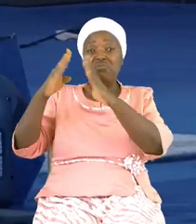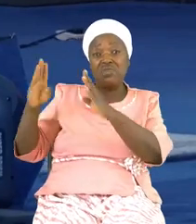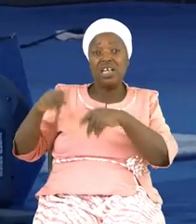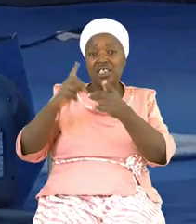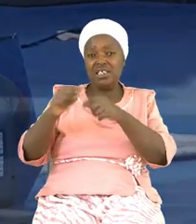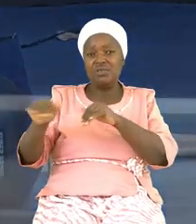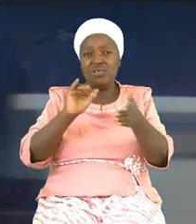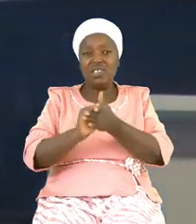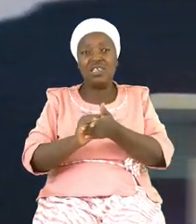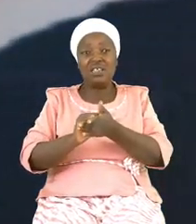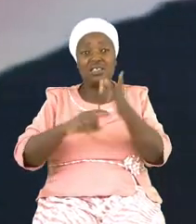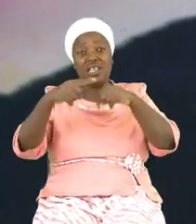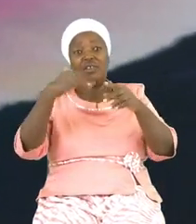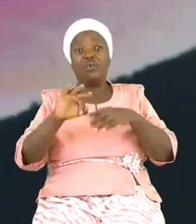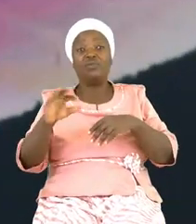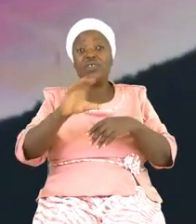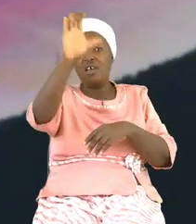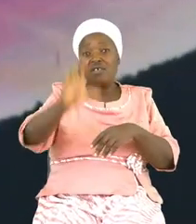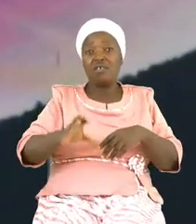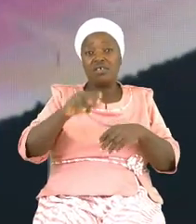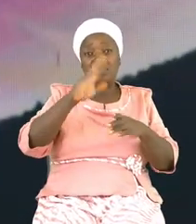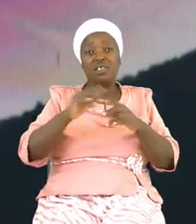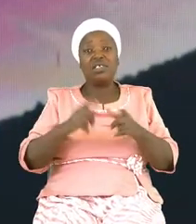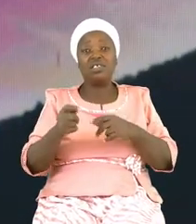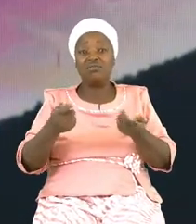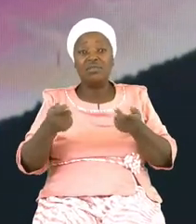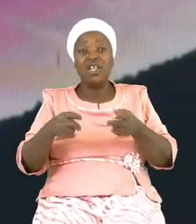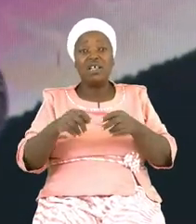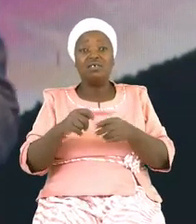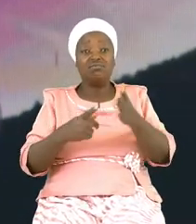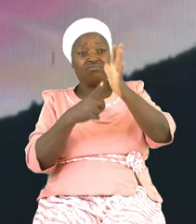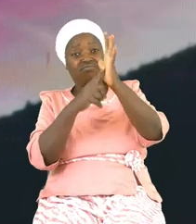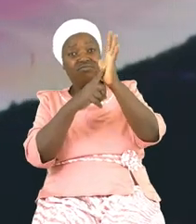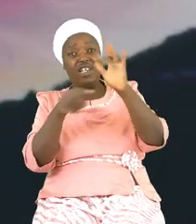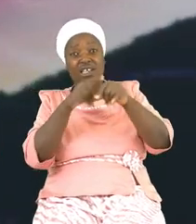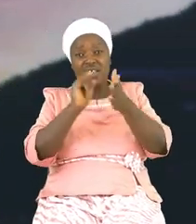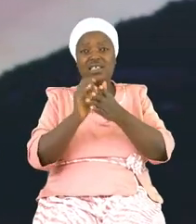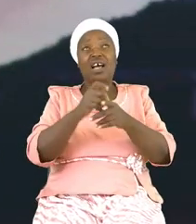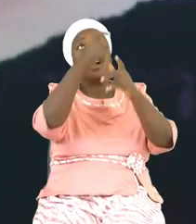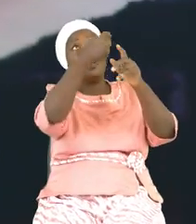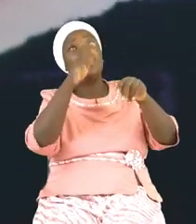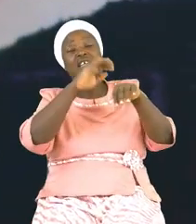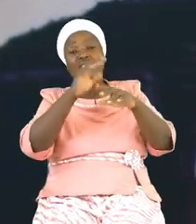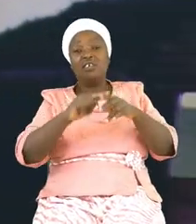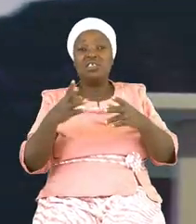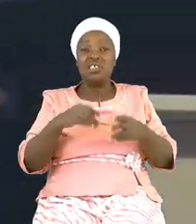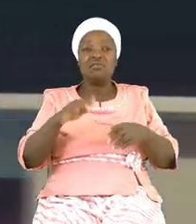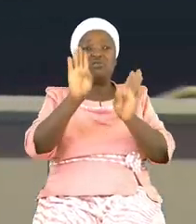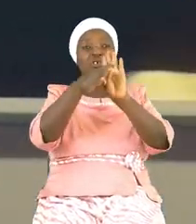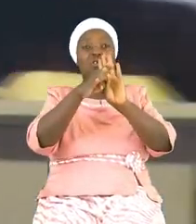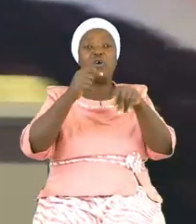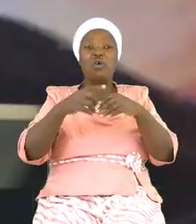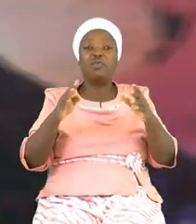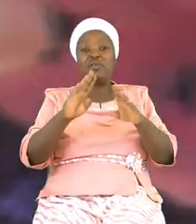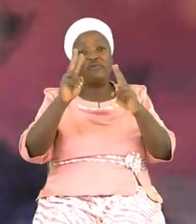with a palm frond and hang it in front of the village church building, and then they sing the songs